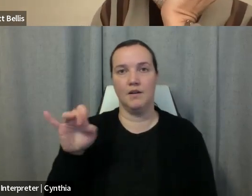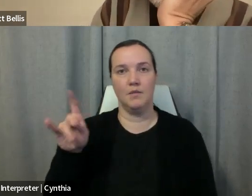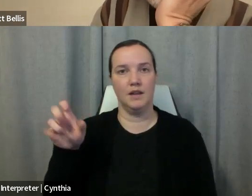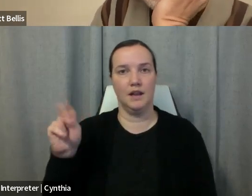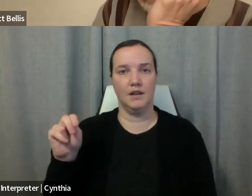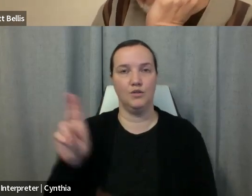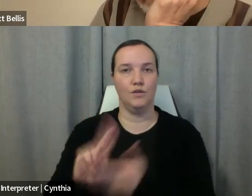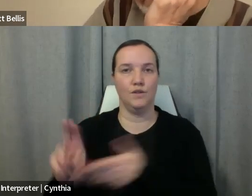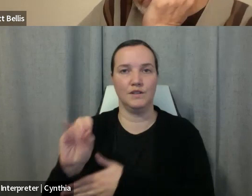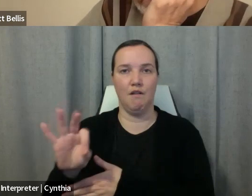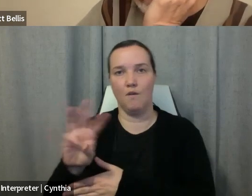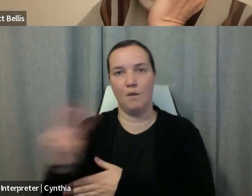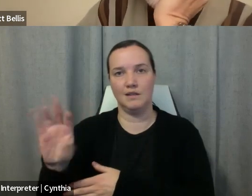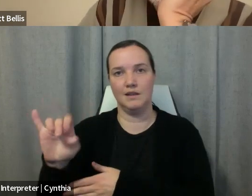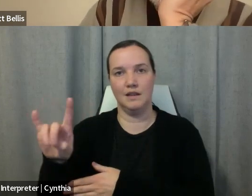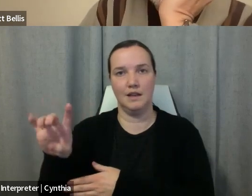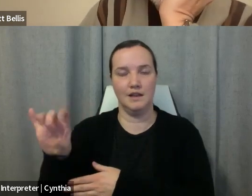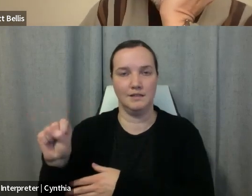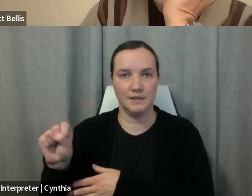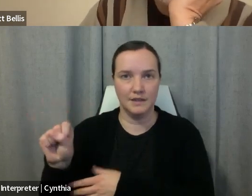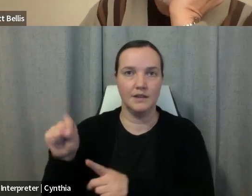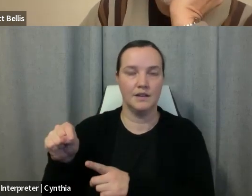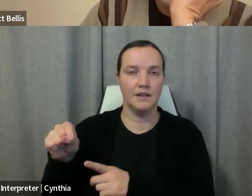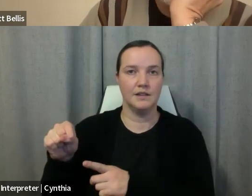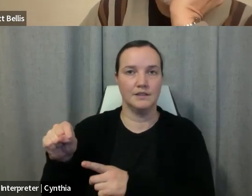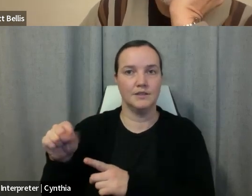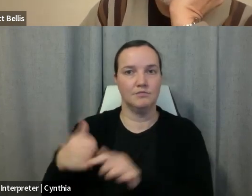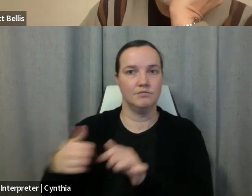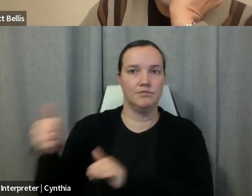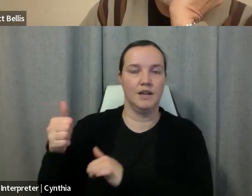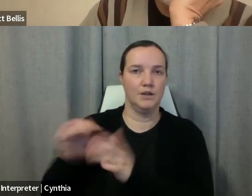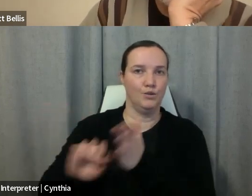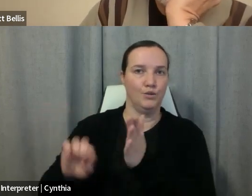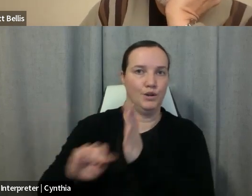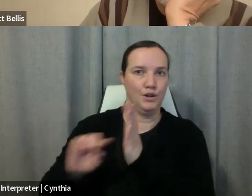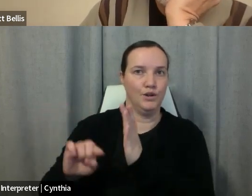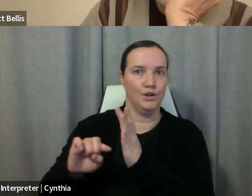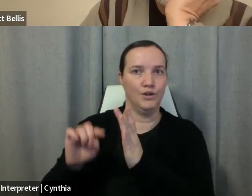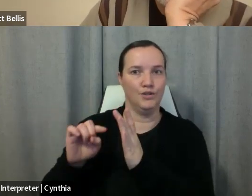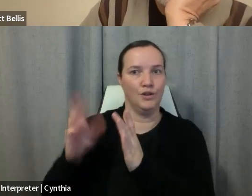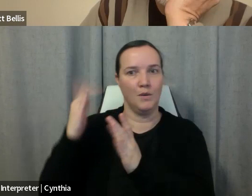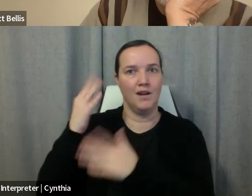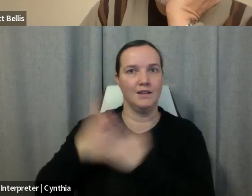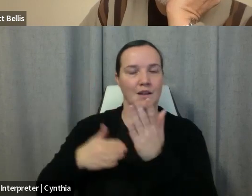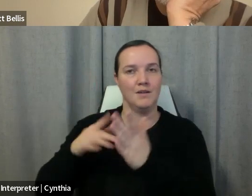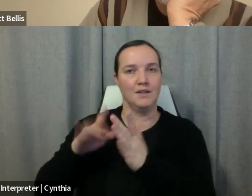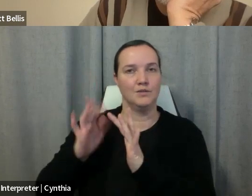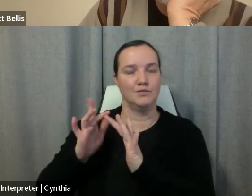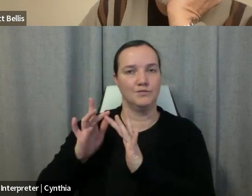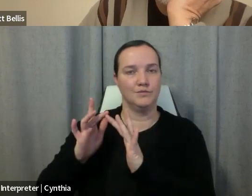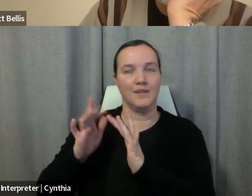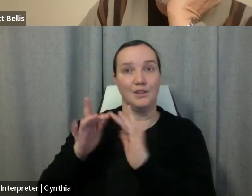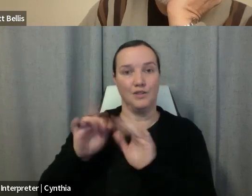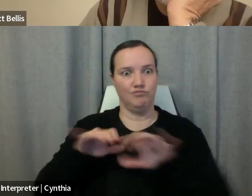West Indies, and he's the vice chancellor there, and he's doing some research. He's actually all over the internet right now because some of his research is,